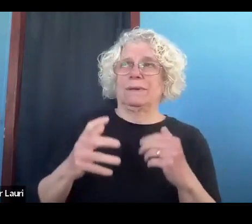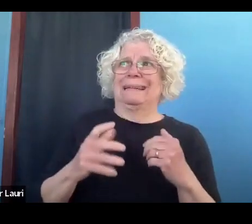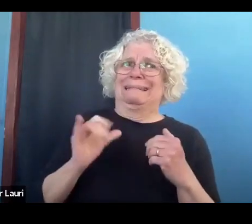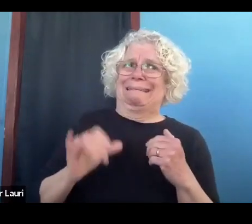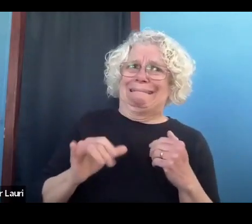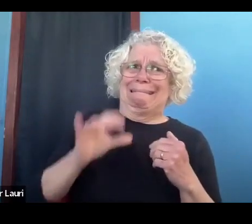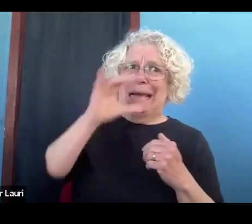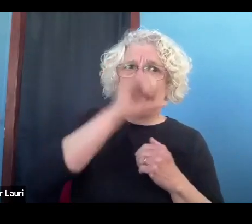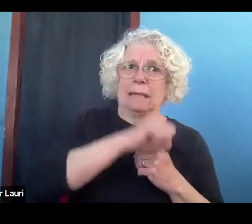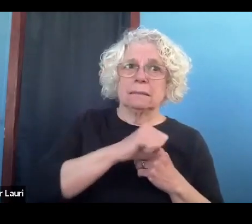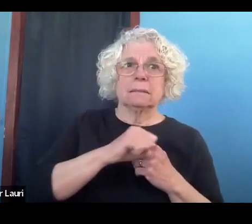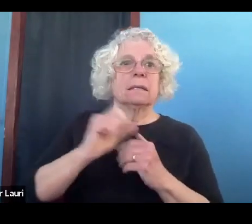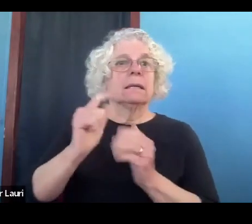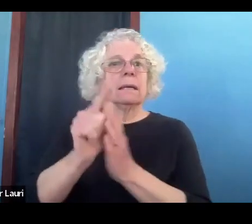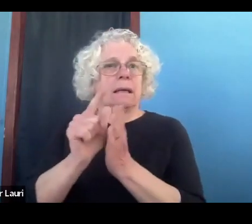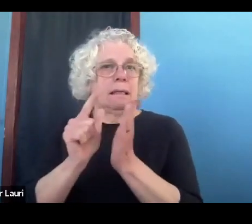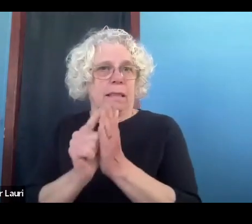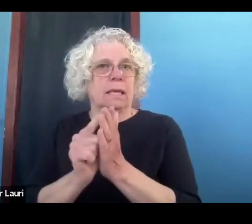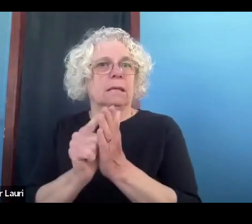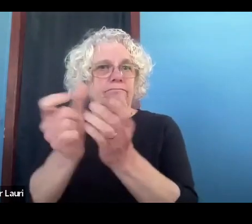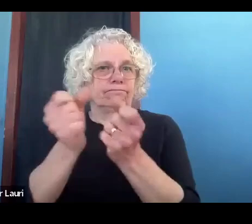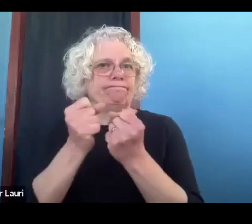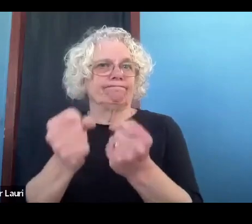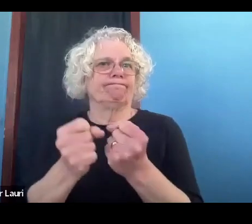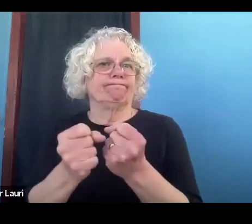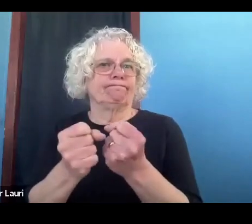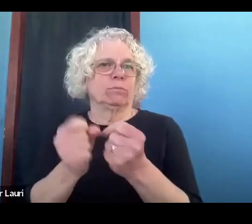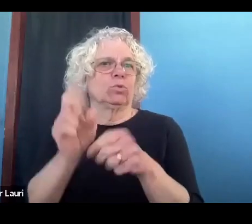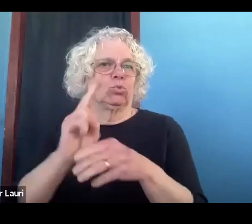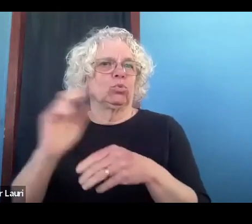is legally valid in nearly every state.